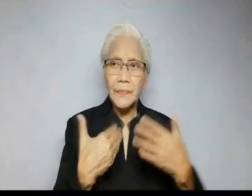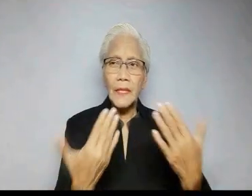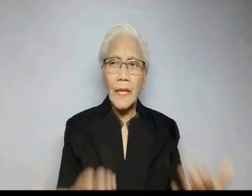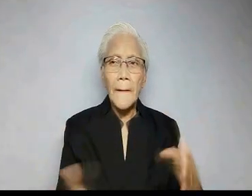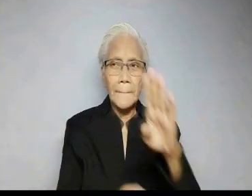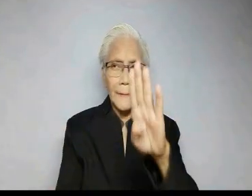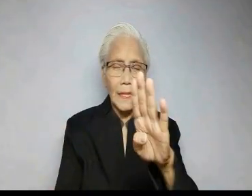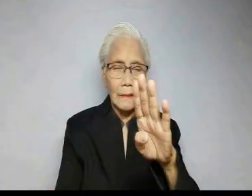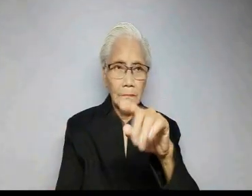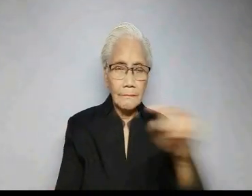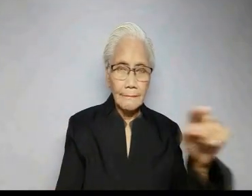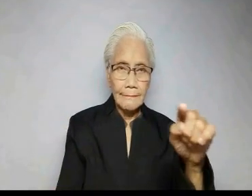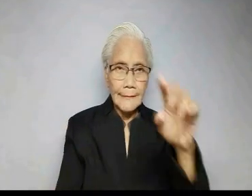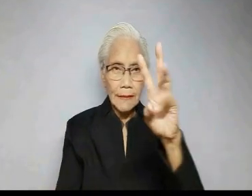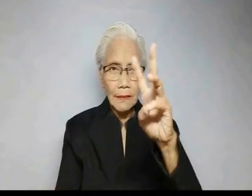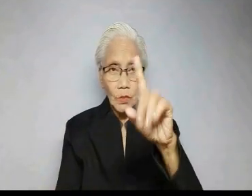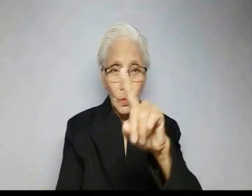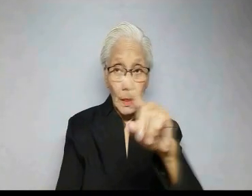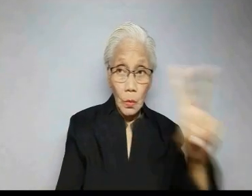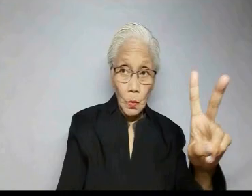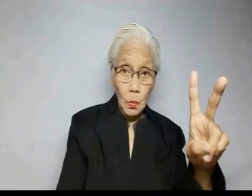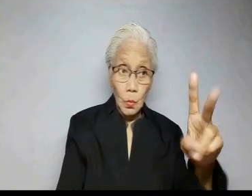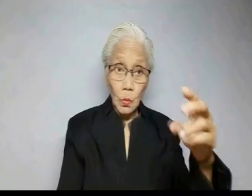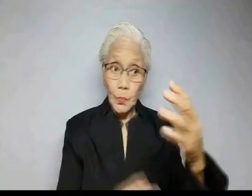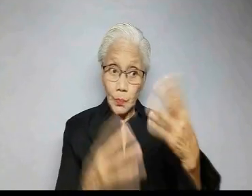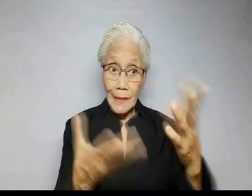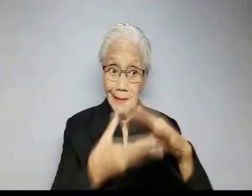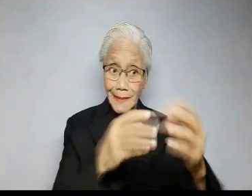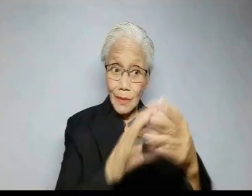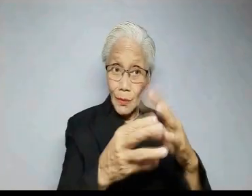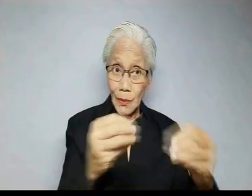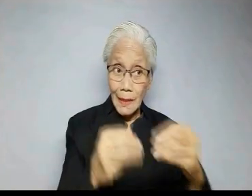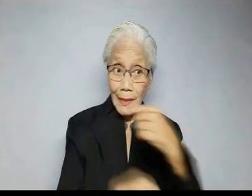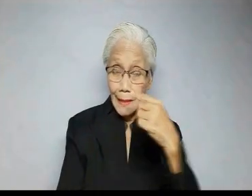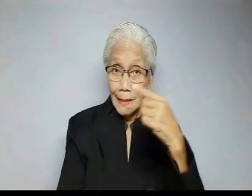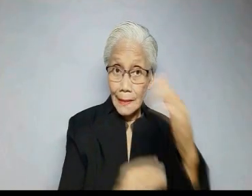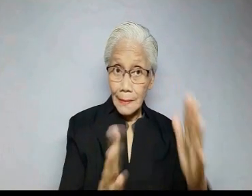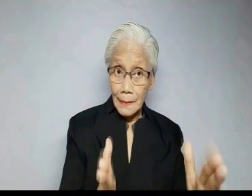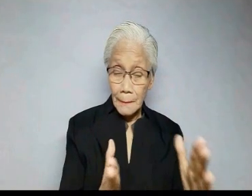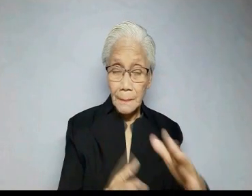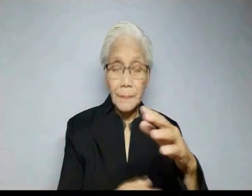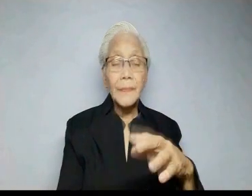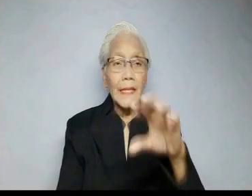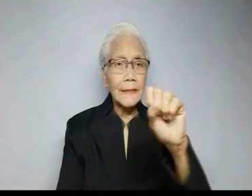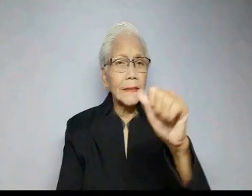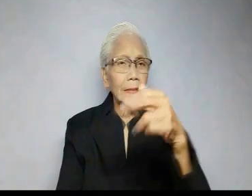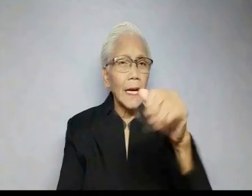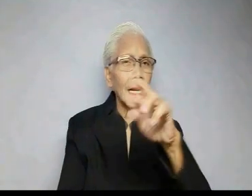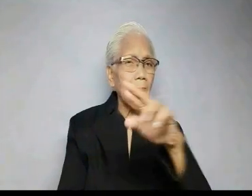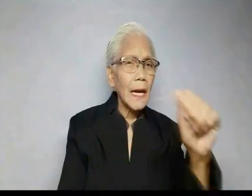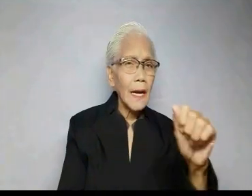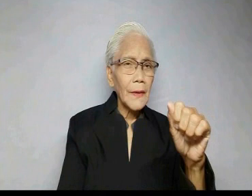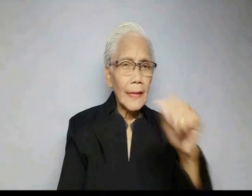B-612, whom the narrator, the pilot, encounters in the Sahara Desert. The Little